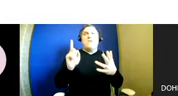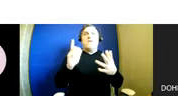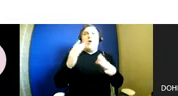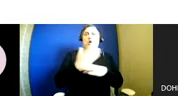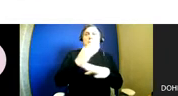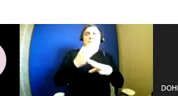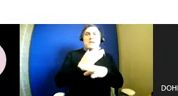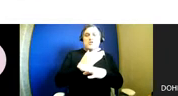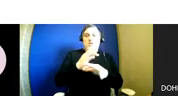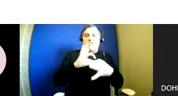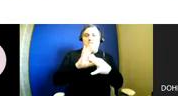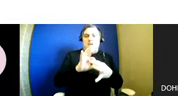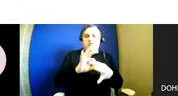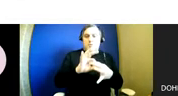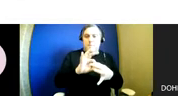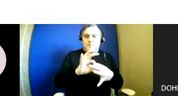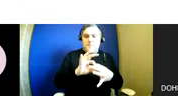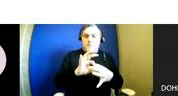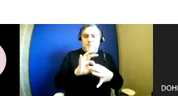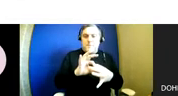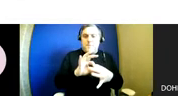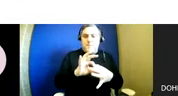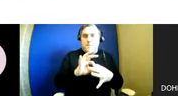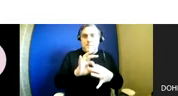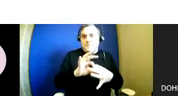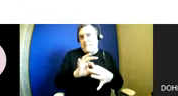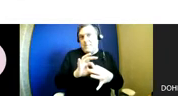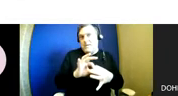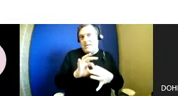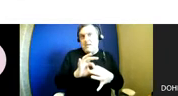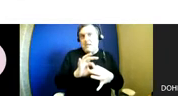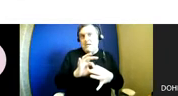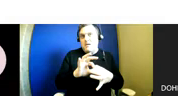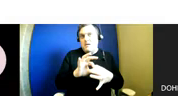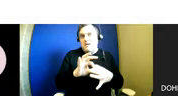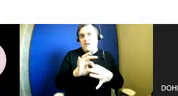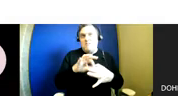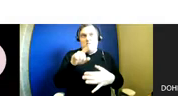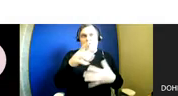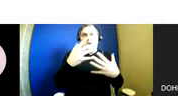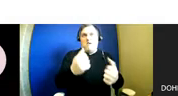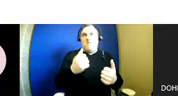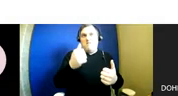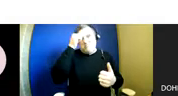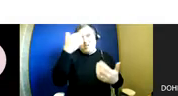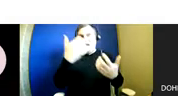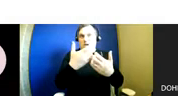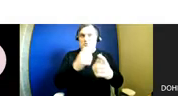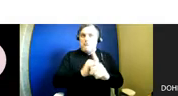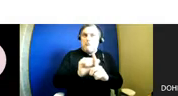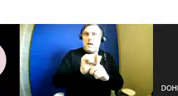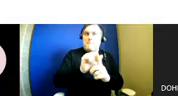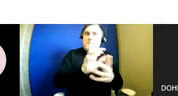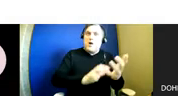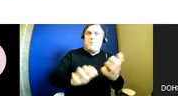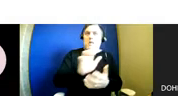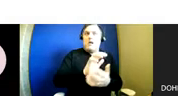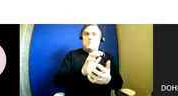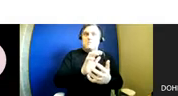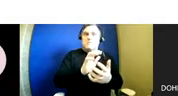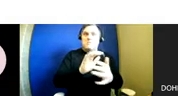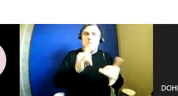who are used to working with people with complex needs to try to rehabilitate them, particularly working with